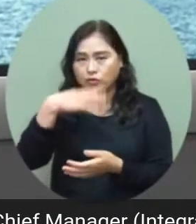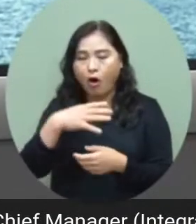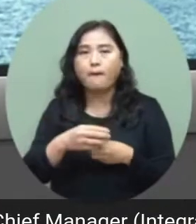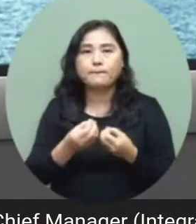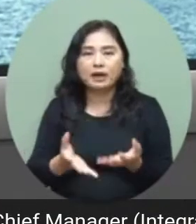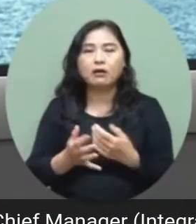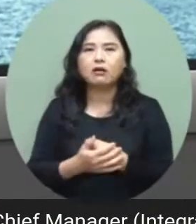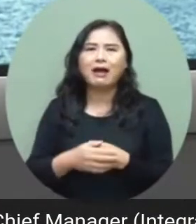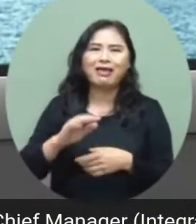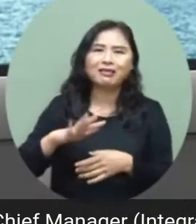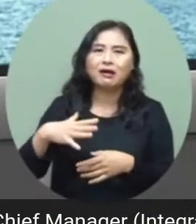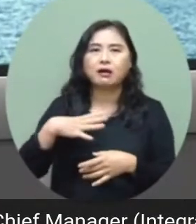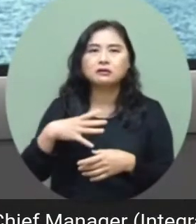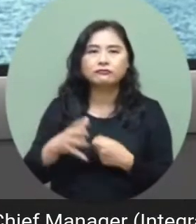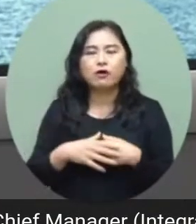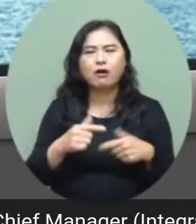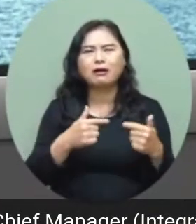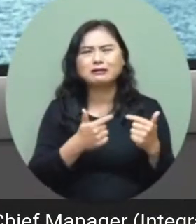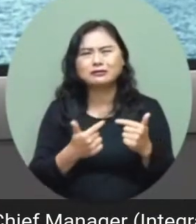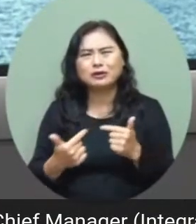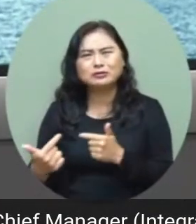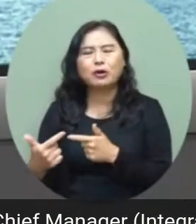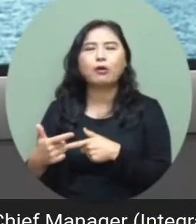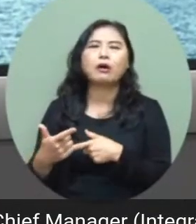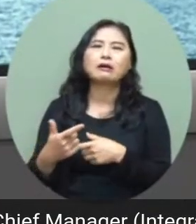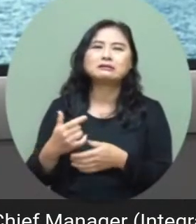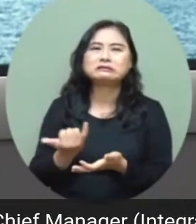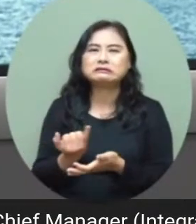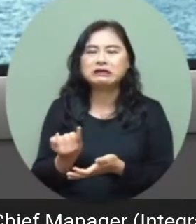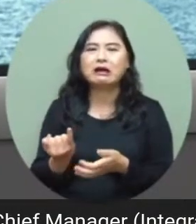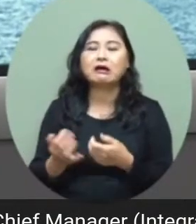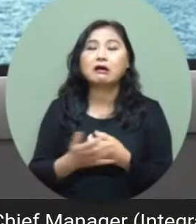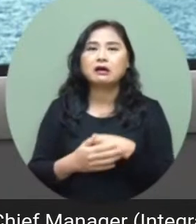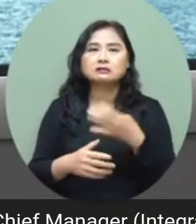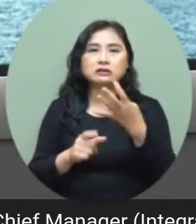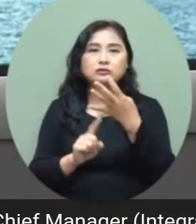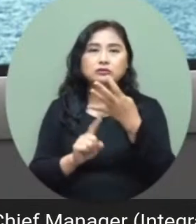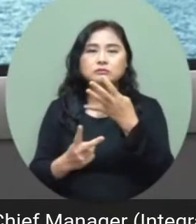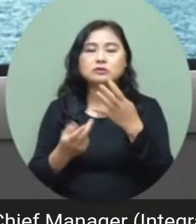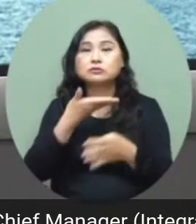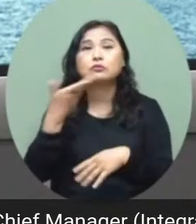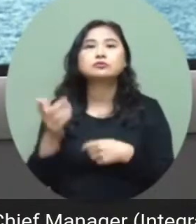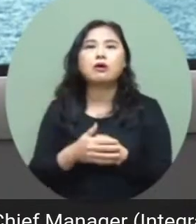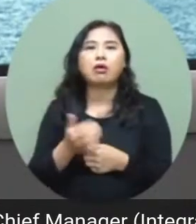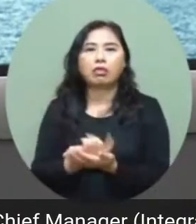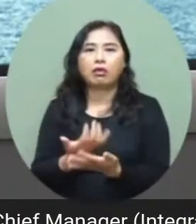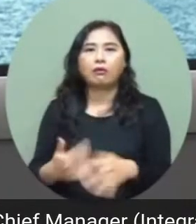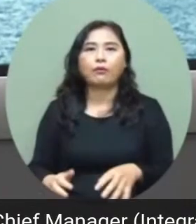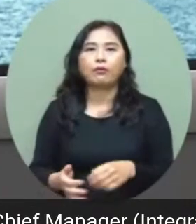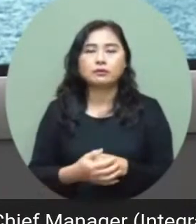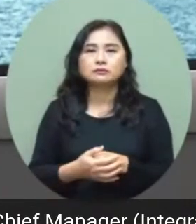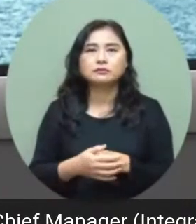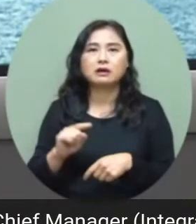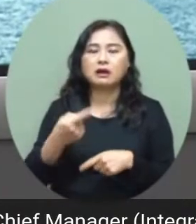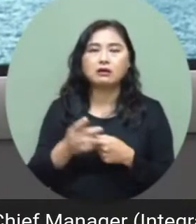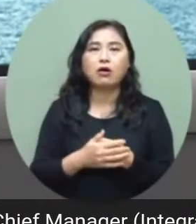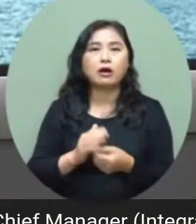But then the situation continued to get worse. And then on the 12th of April in the morning, she passed